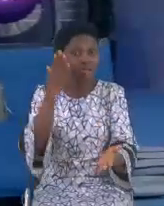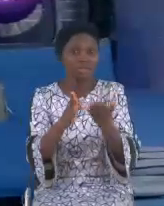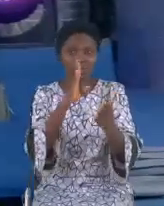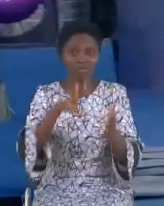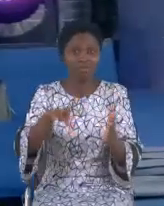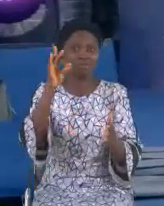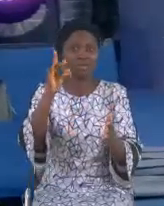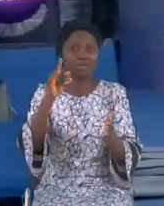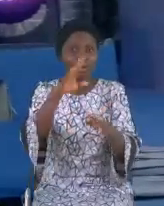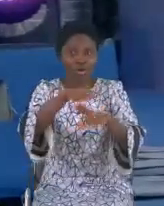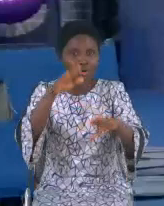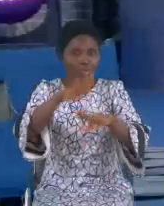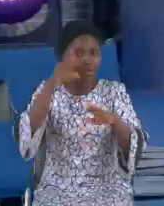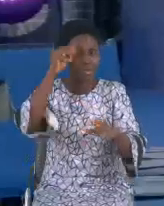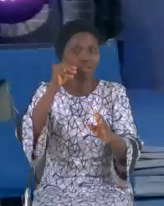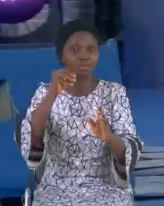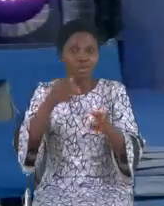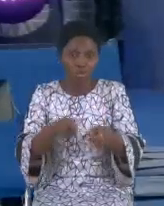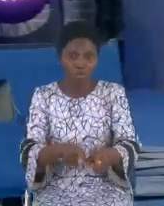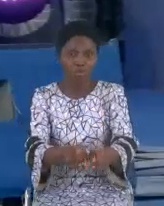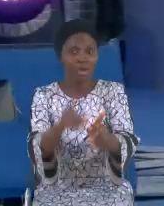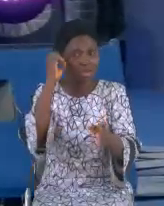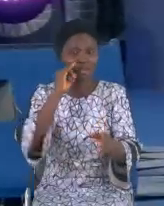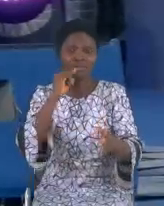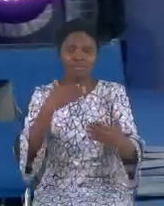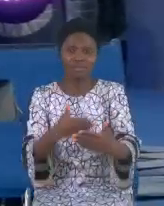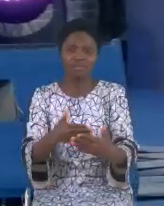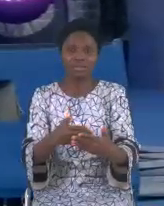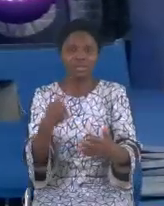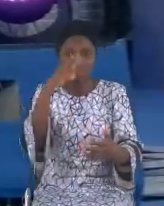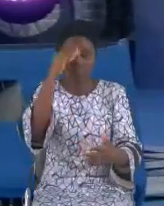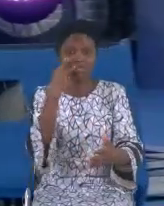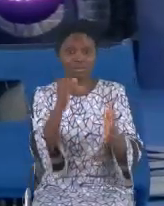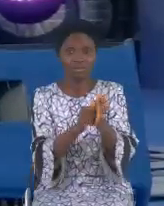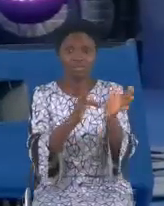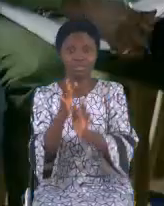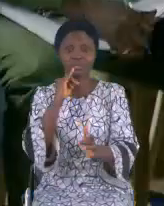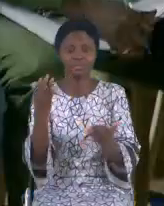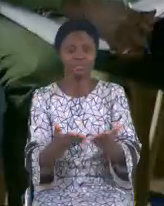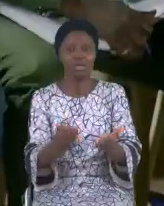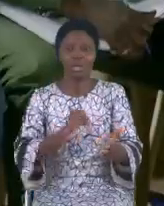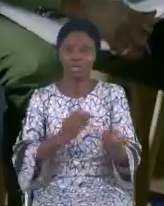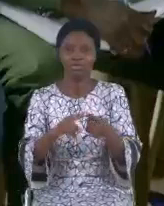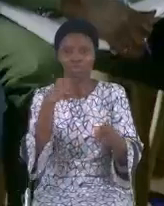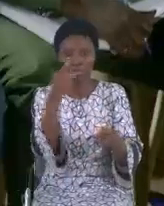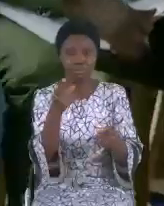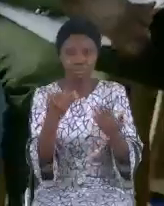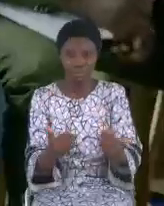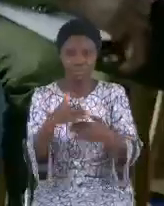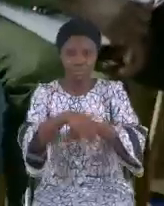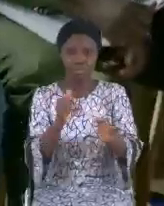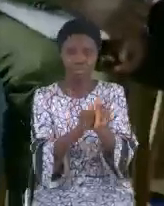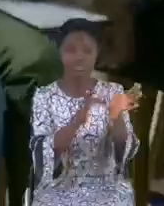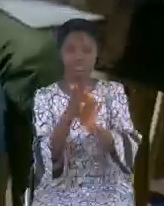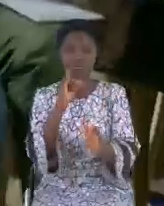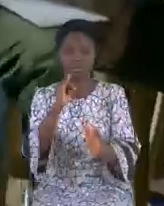The man saw that Jesus was near, and I want to tell you tonight, Jesus is near. He's near you